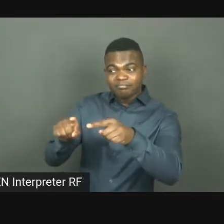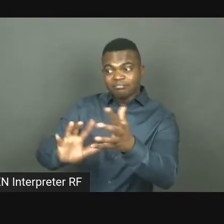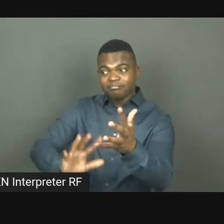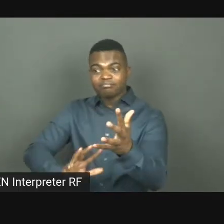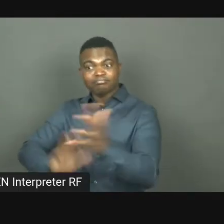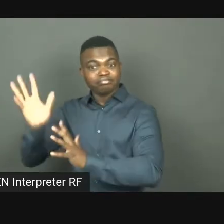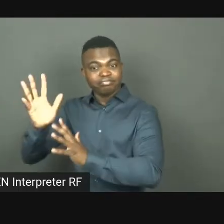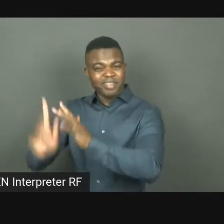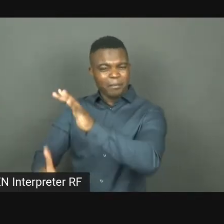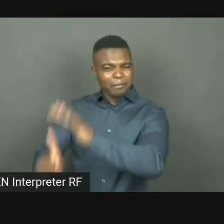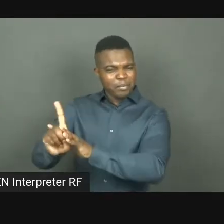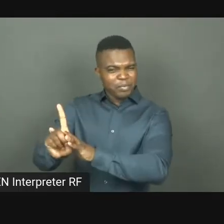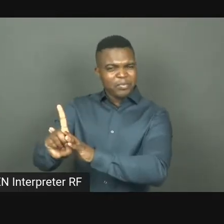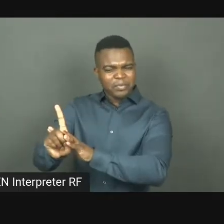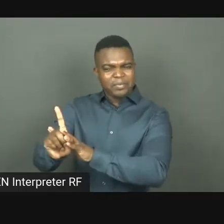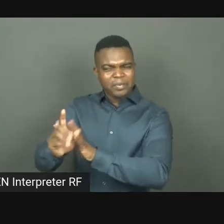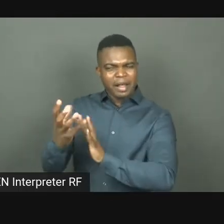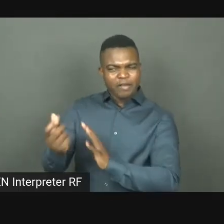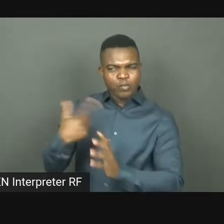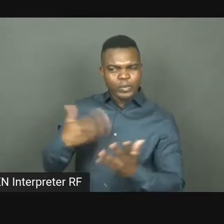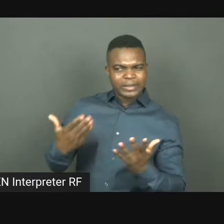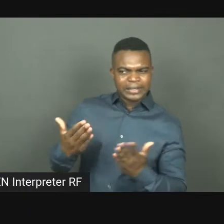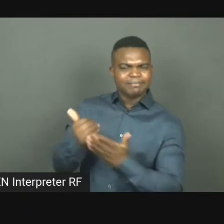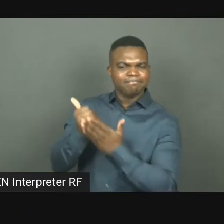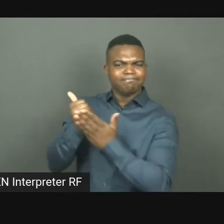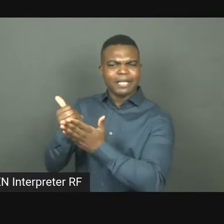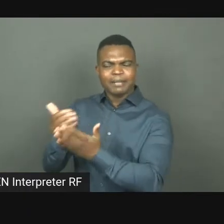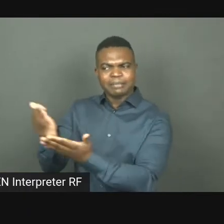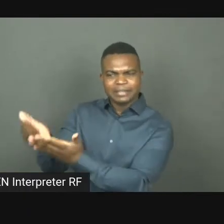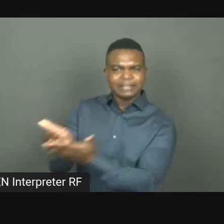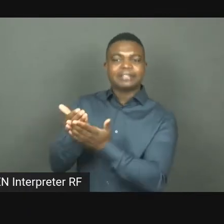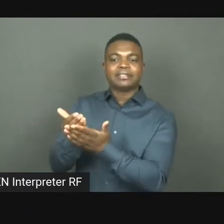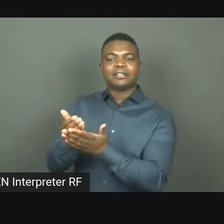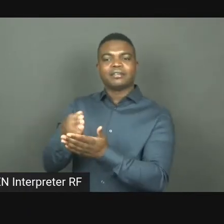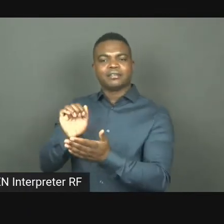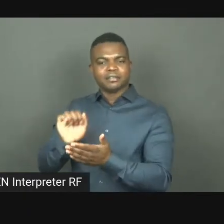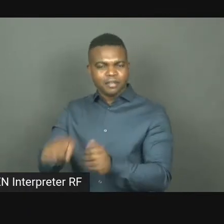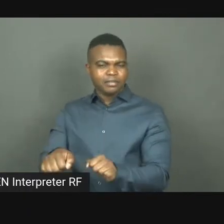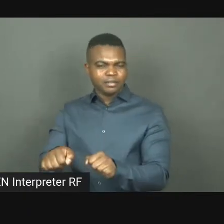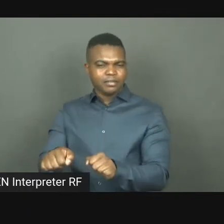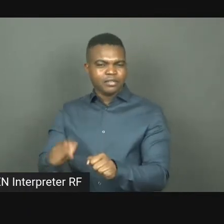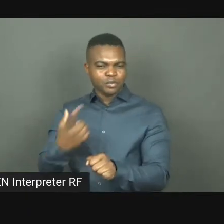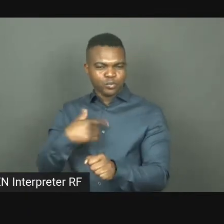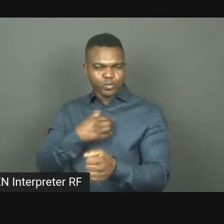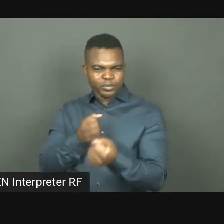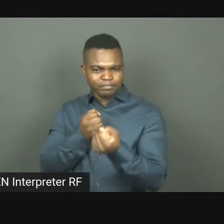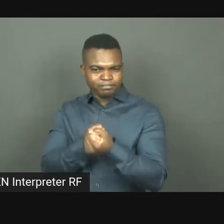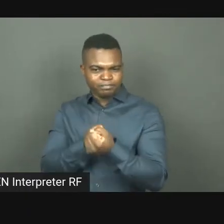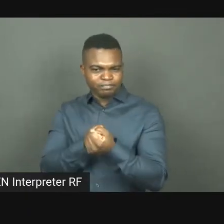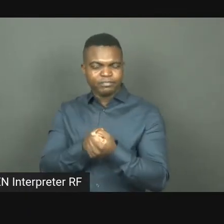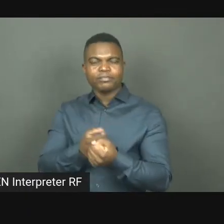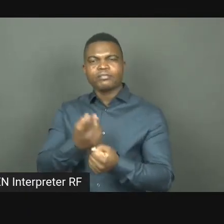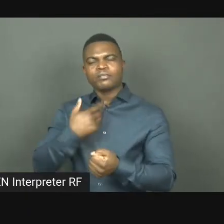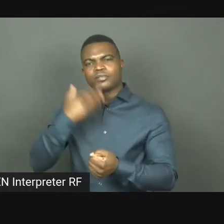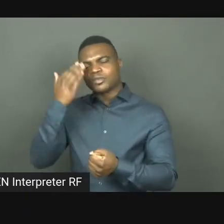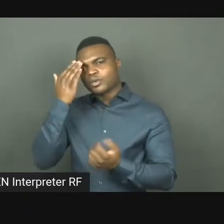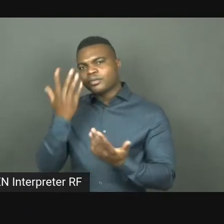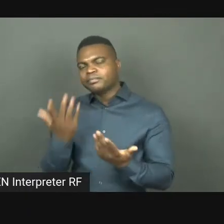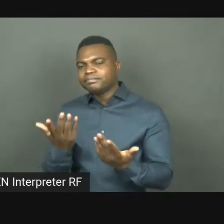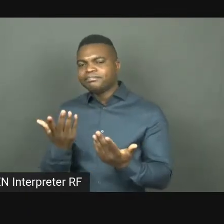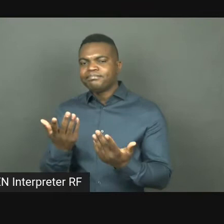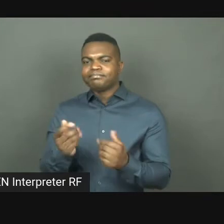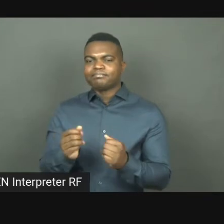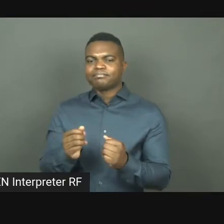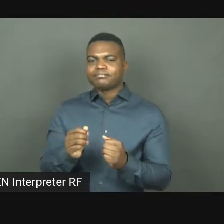getting feedback. At TPO Uganda, we have experienced remarkable improvements in the way we relate with the